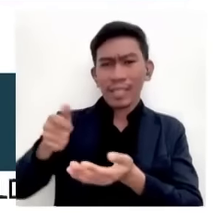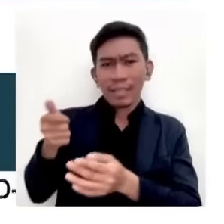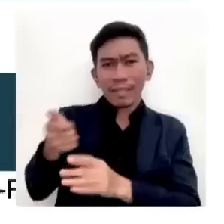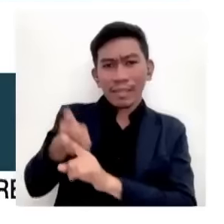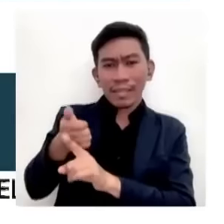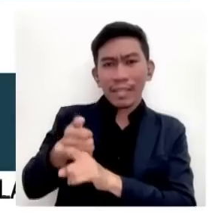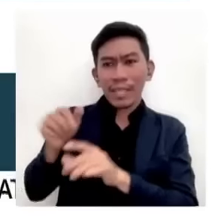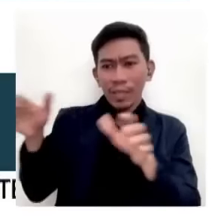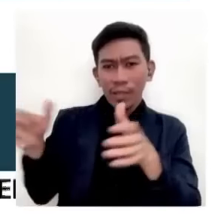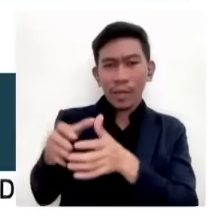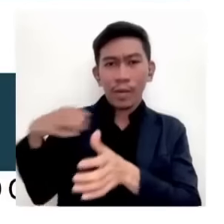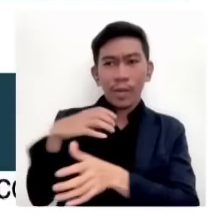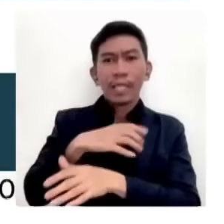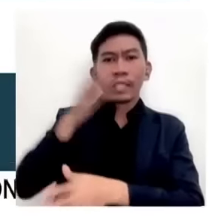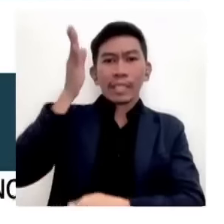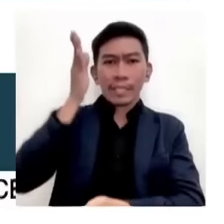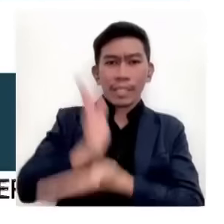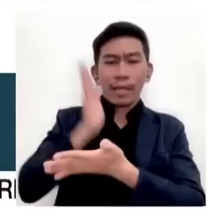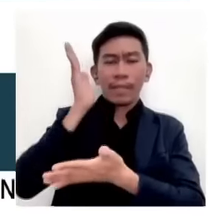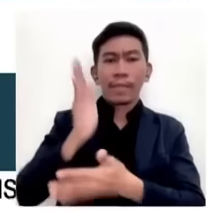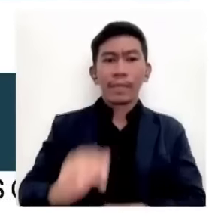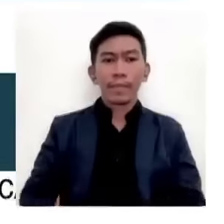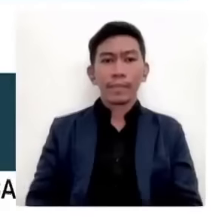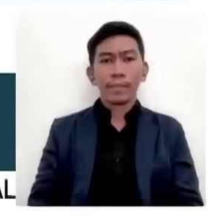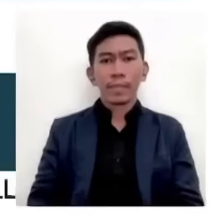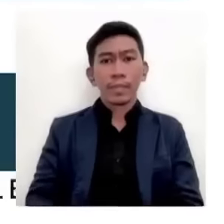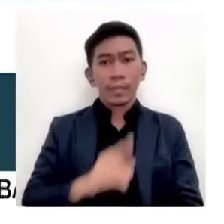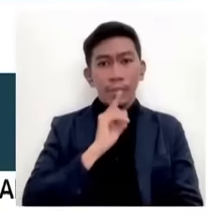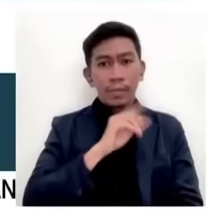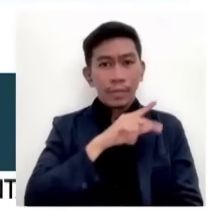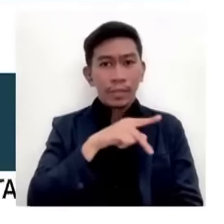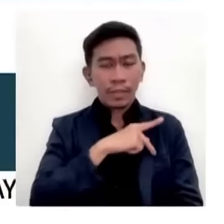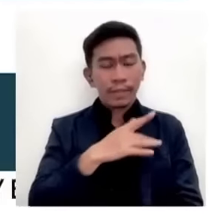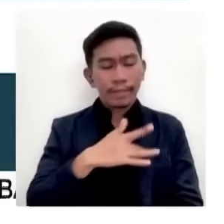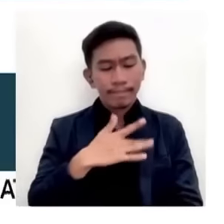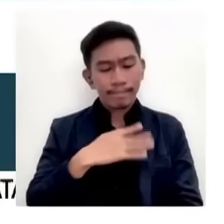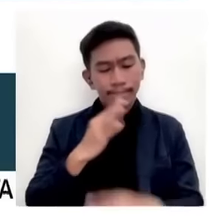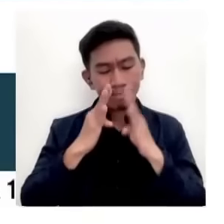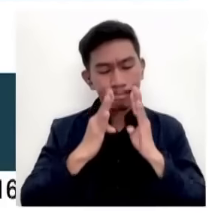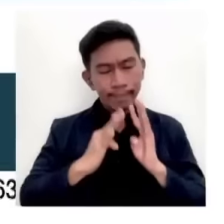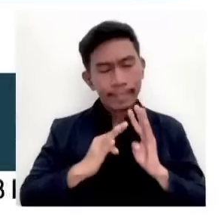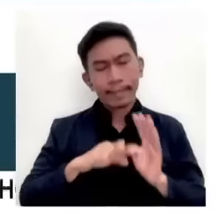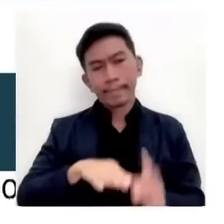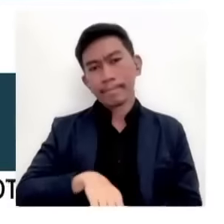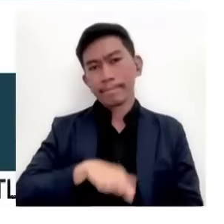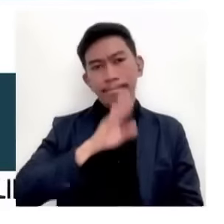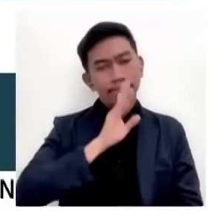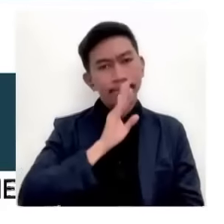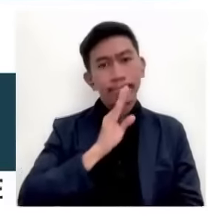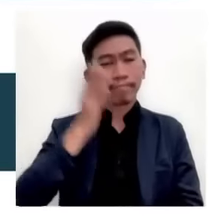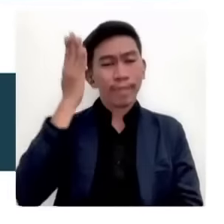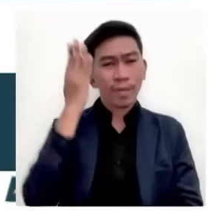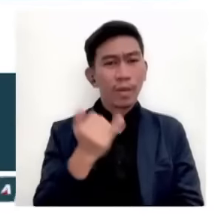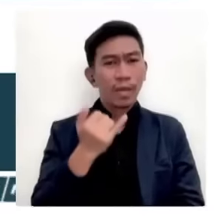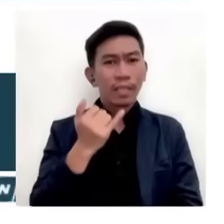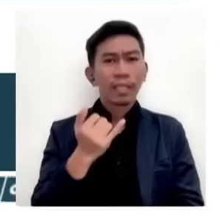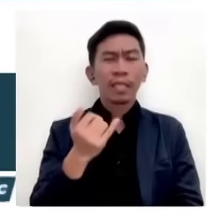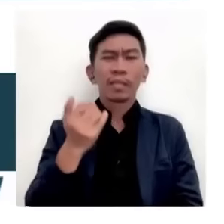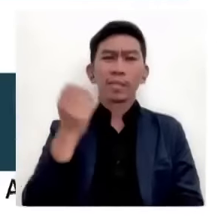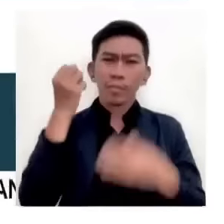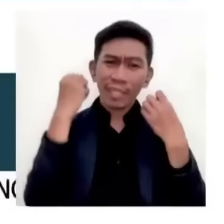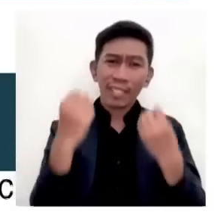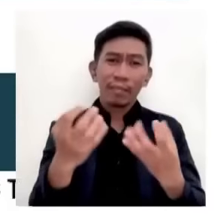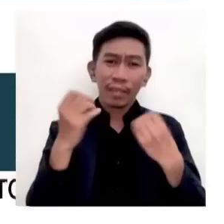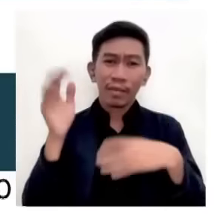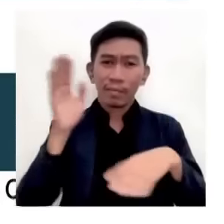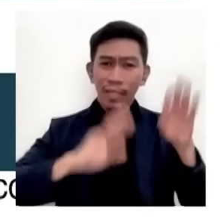Carmina, personally, I feel sad, I feel frustrated that, there are far bigger problems